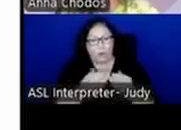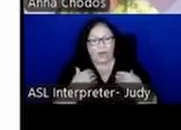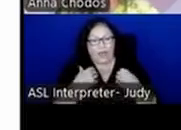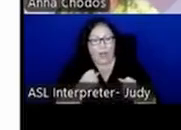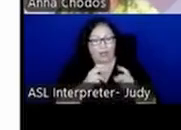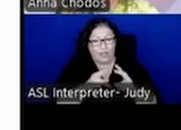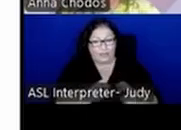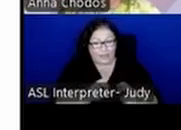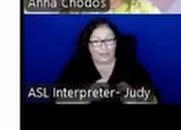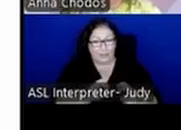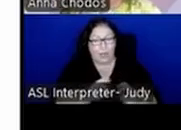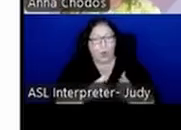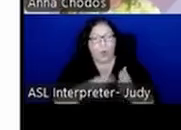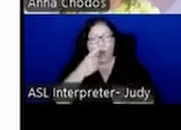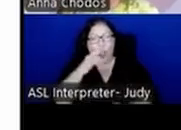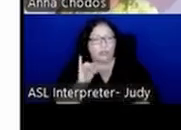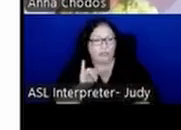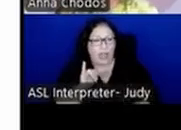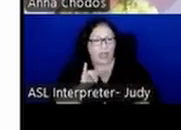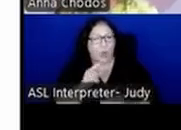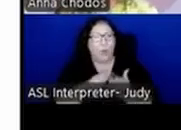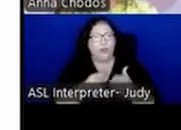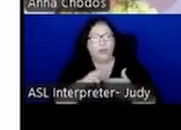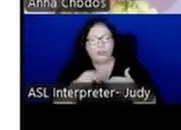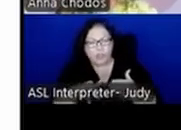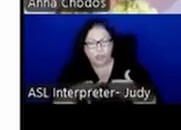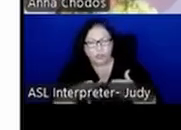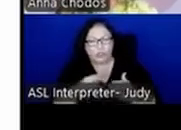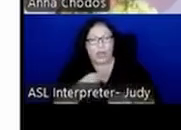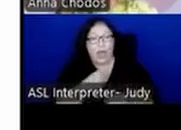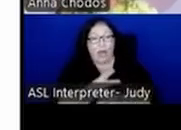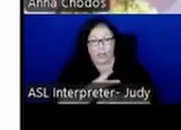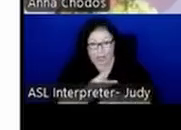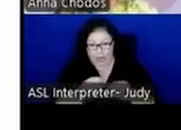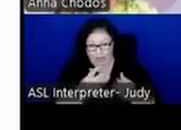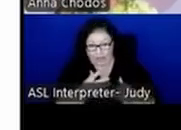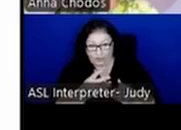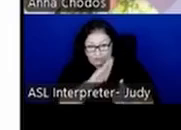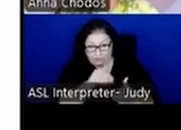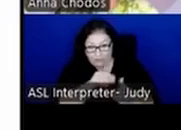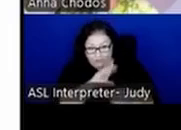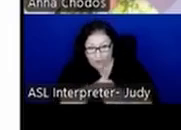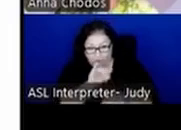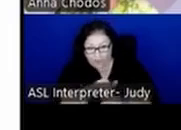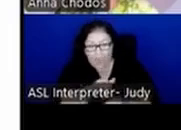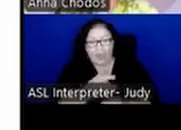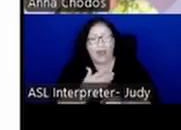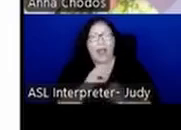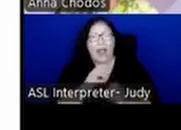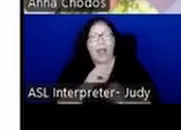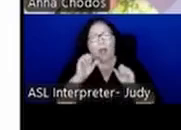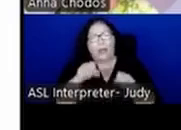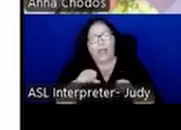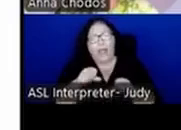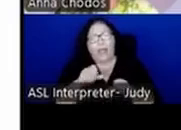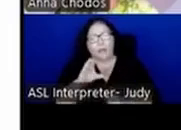results, are caregivers centered in that, and how can community-based organizations partner with